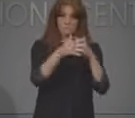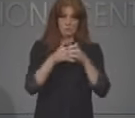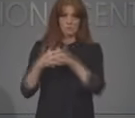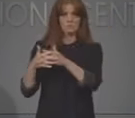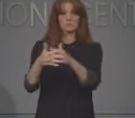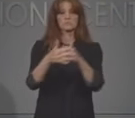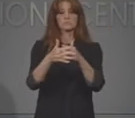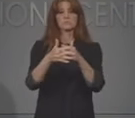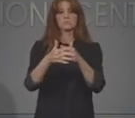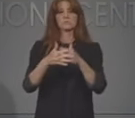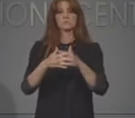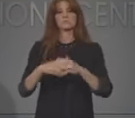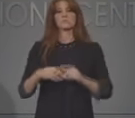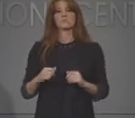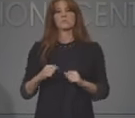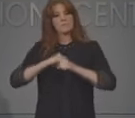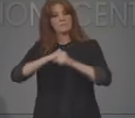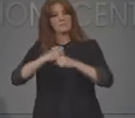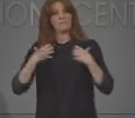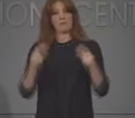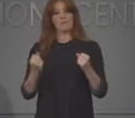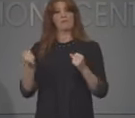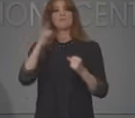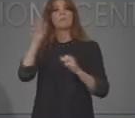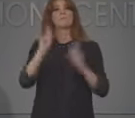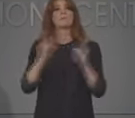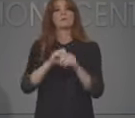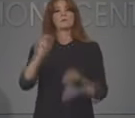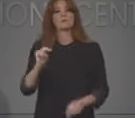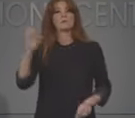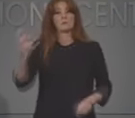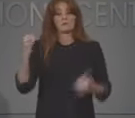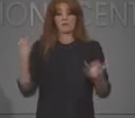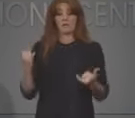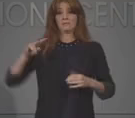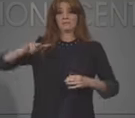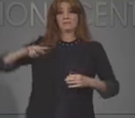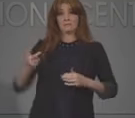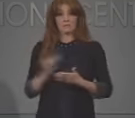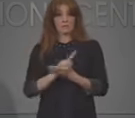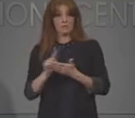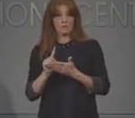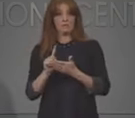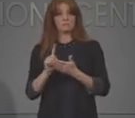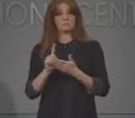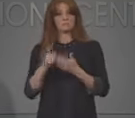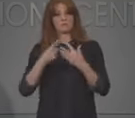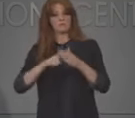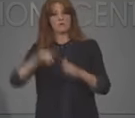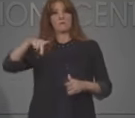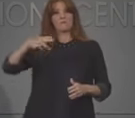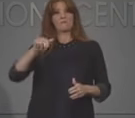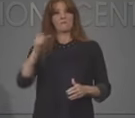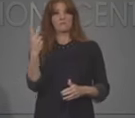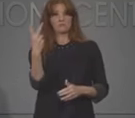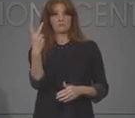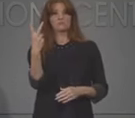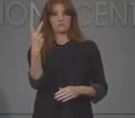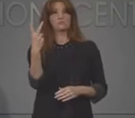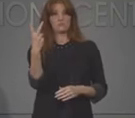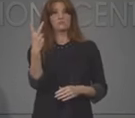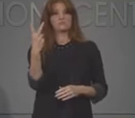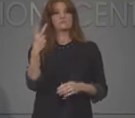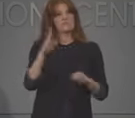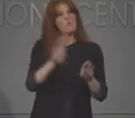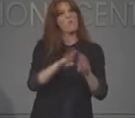Carolinians. We're now in our second week of phase 2 of easing restrictions, and we